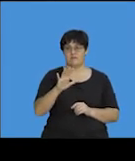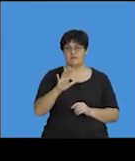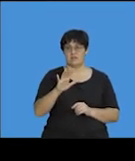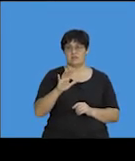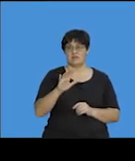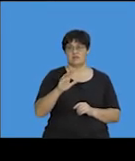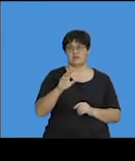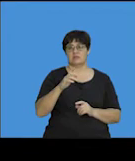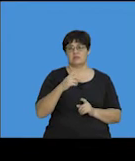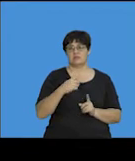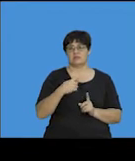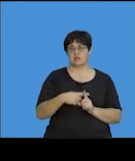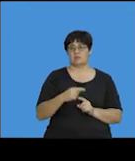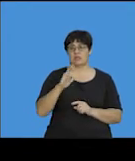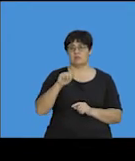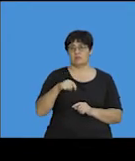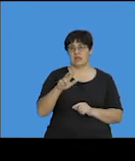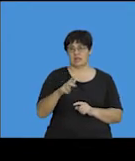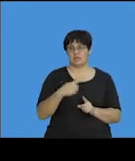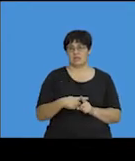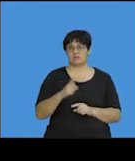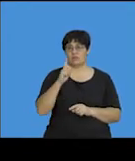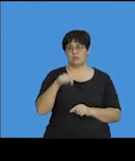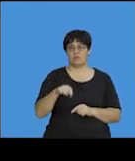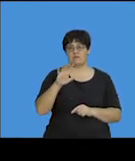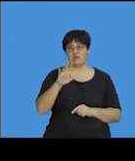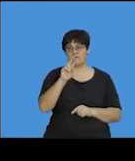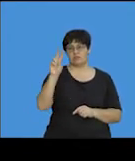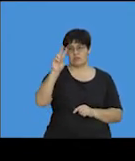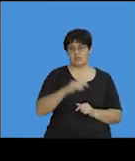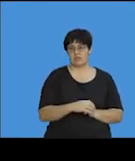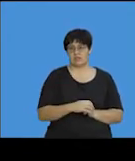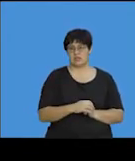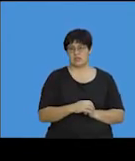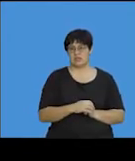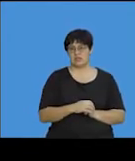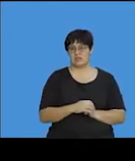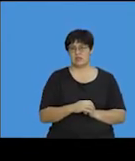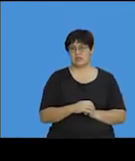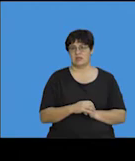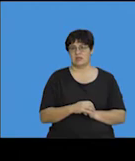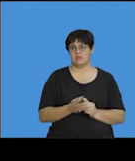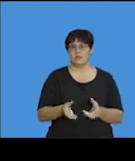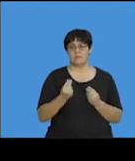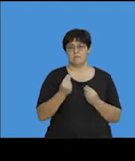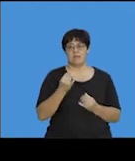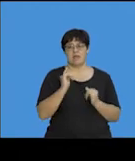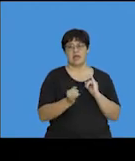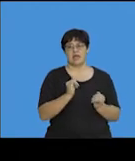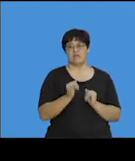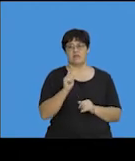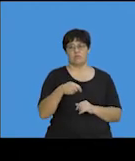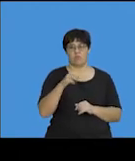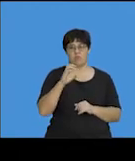times 9.8 times 1.5 squared, and we get